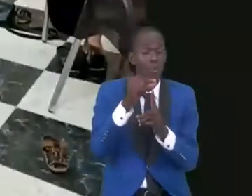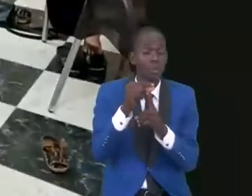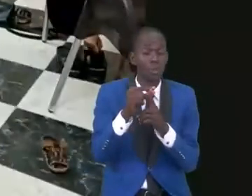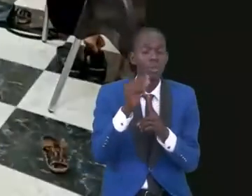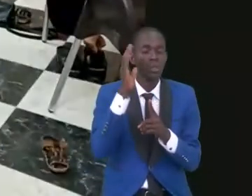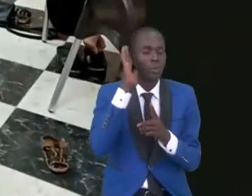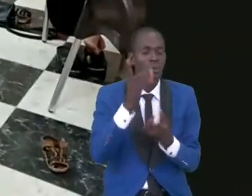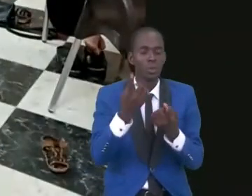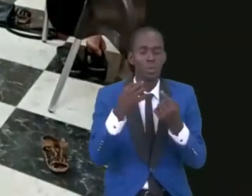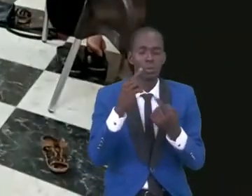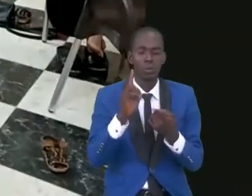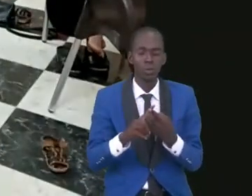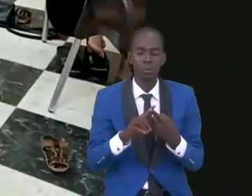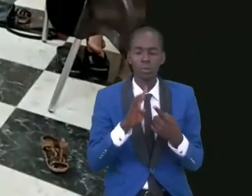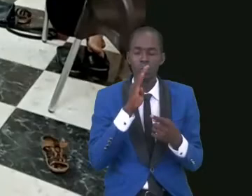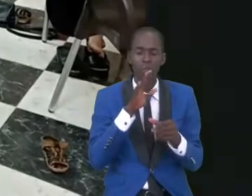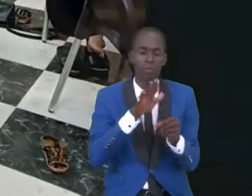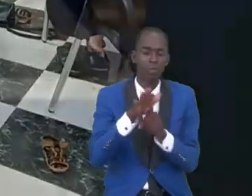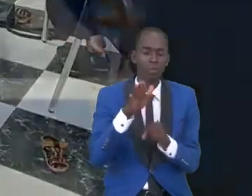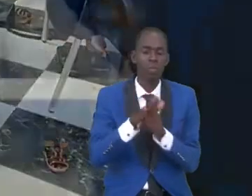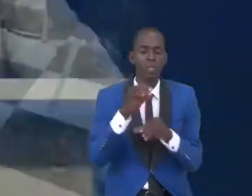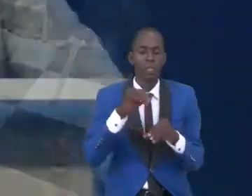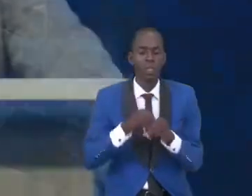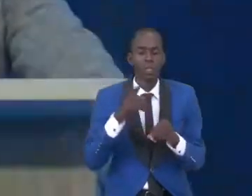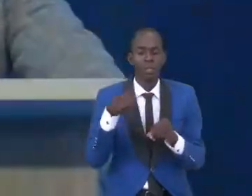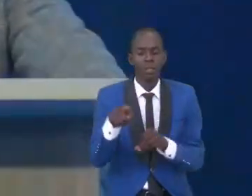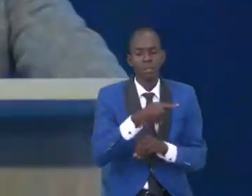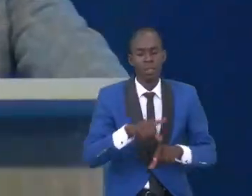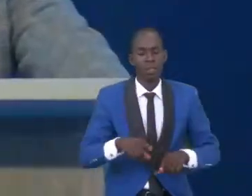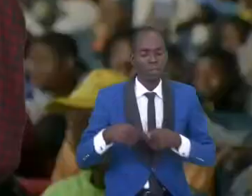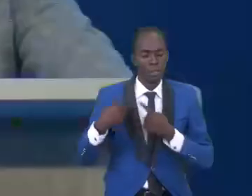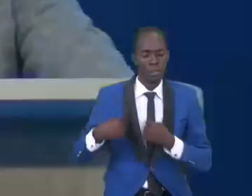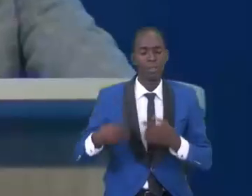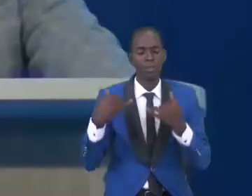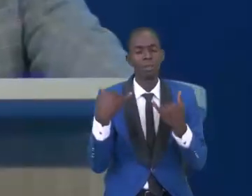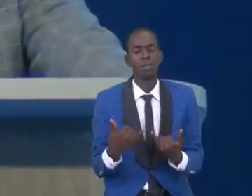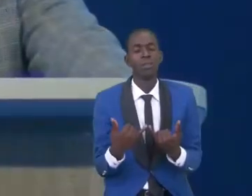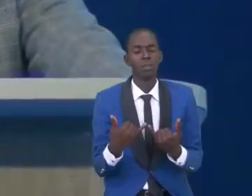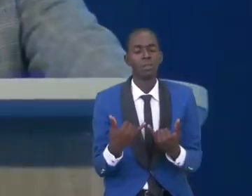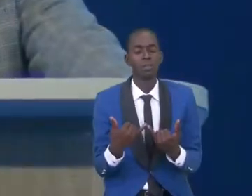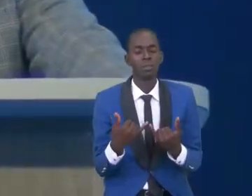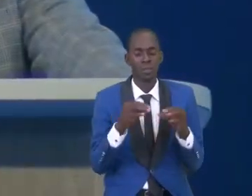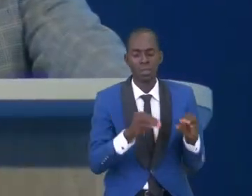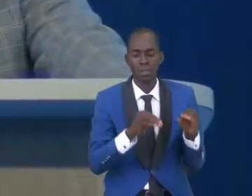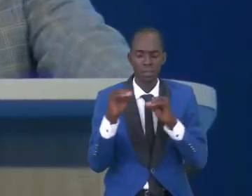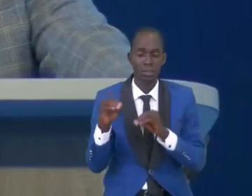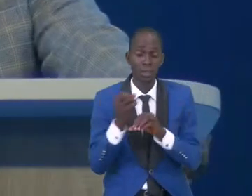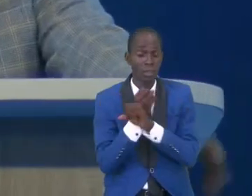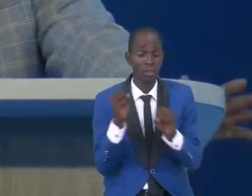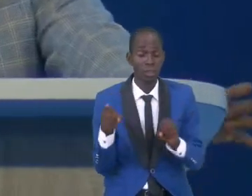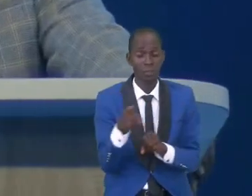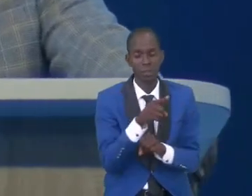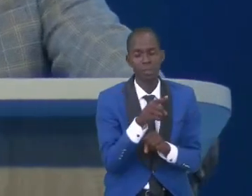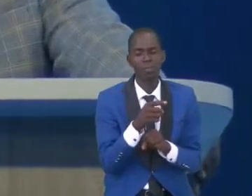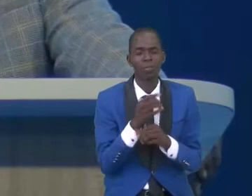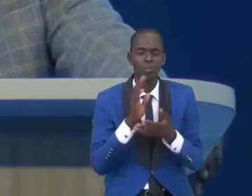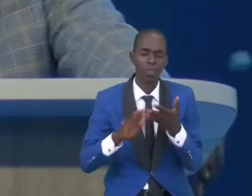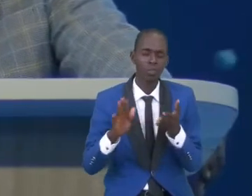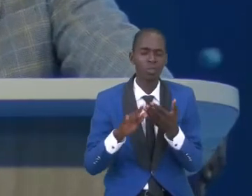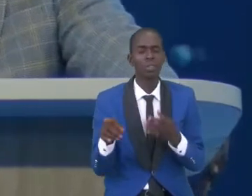be fulfilled in their hearts right now. Save them. Forgive